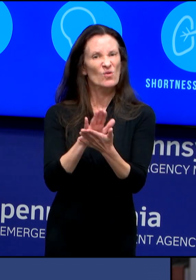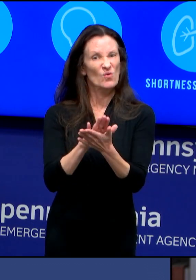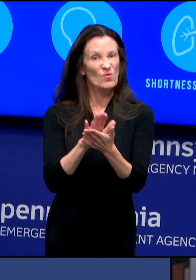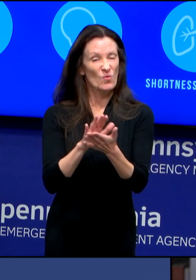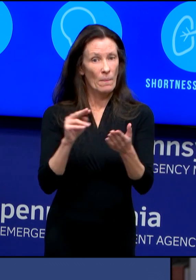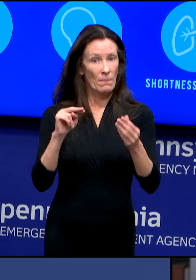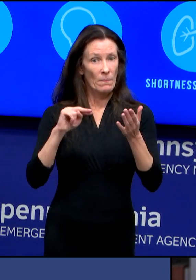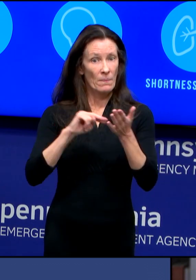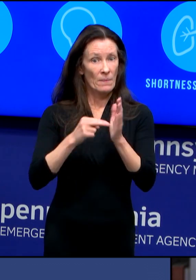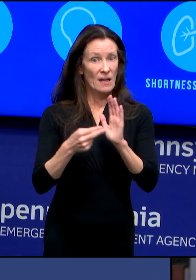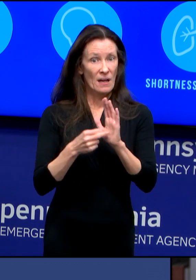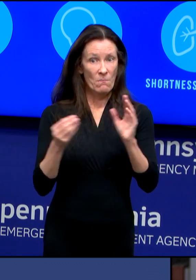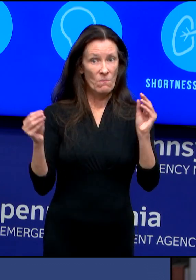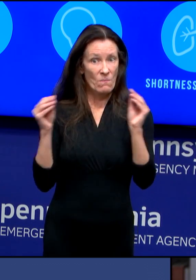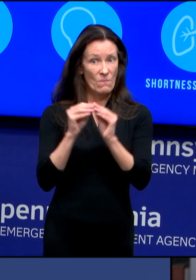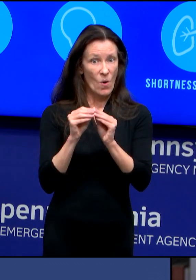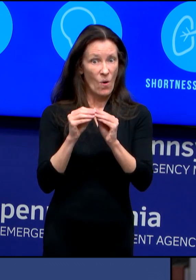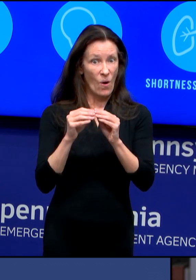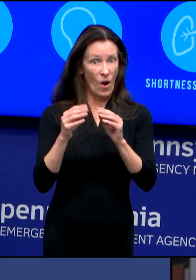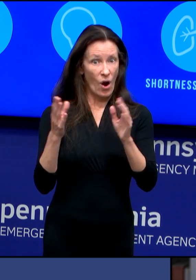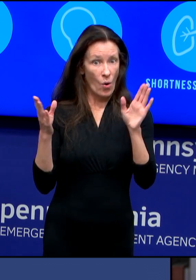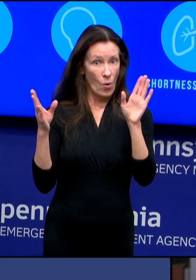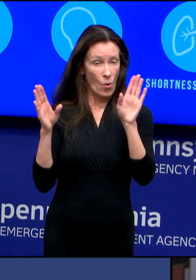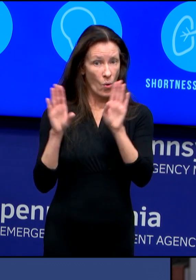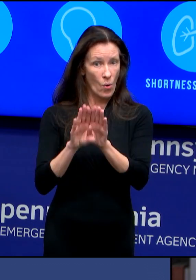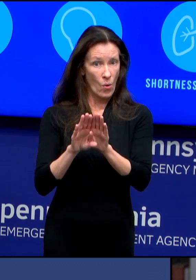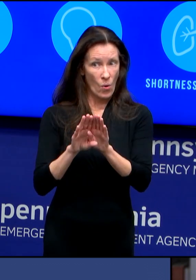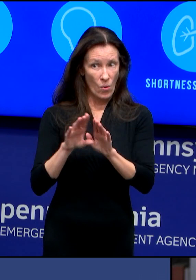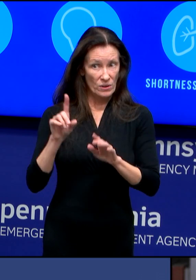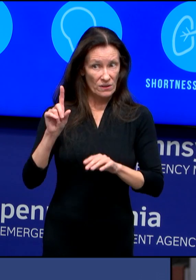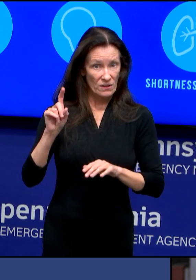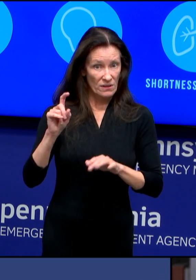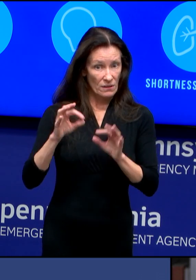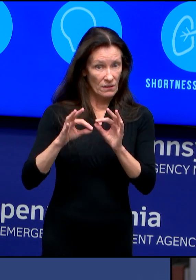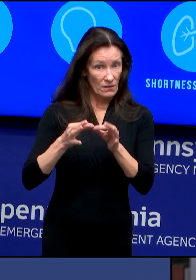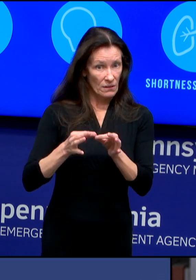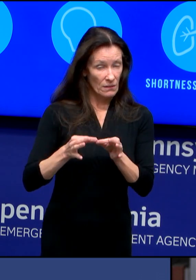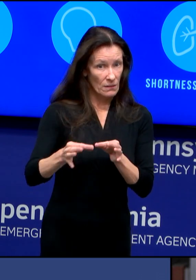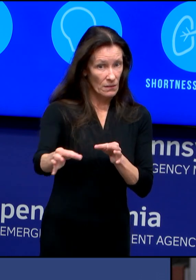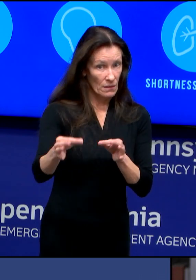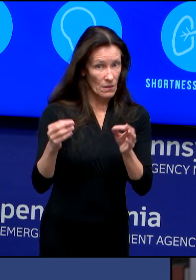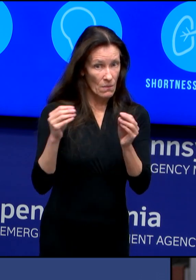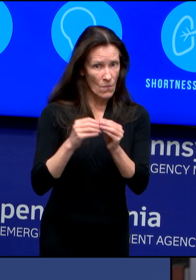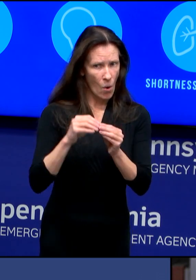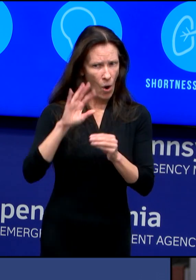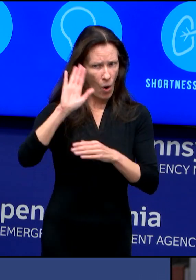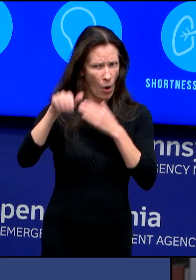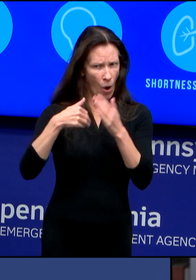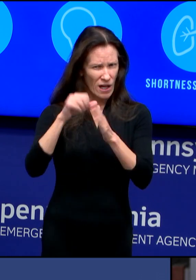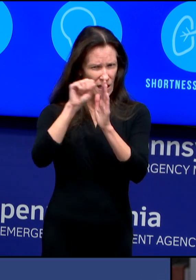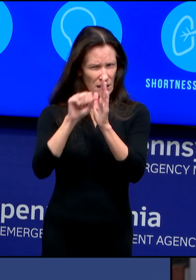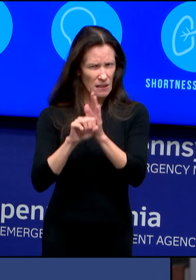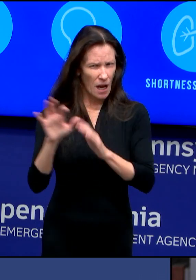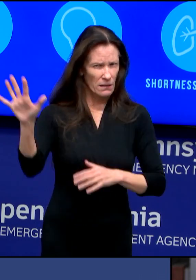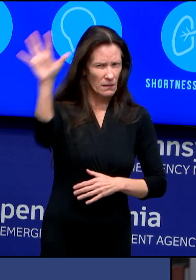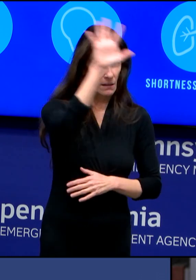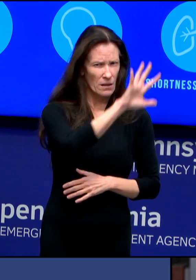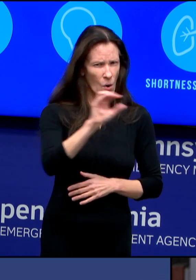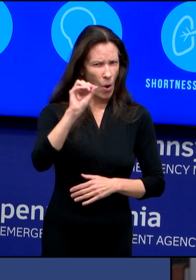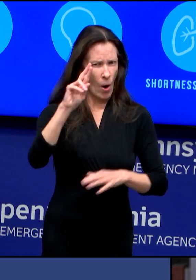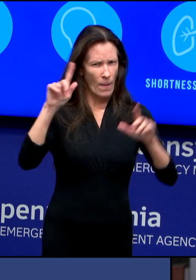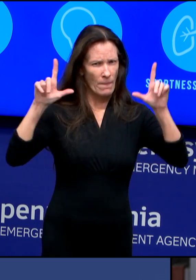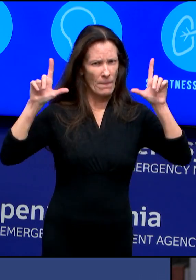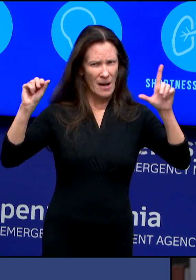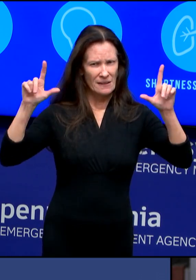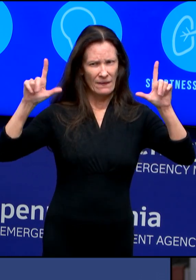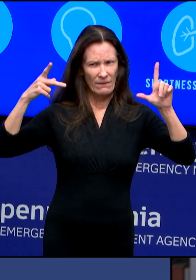or just for the that are under a stay-at-home order, or is that statewide? No, it's statewide. And that's because if